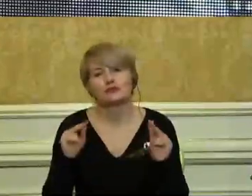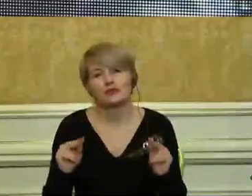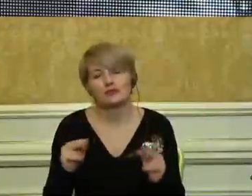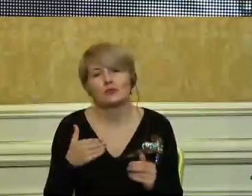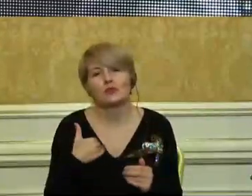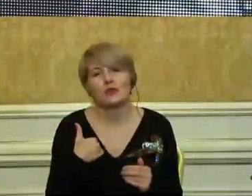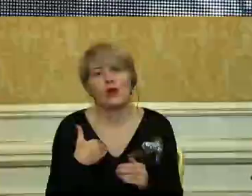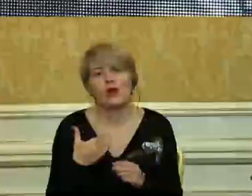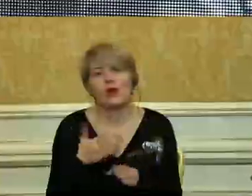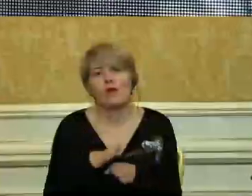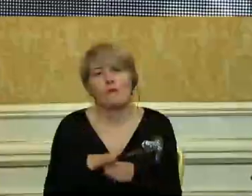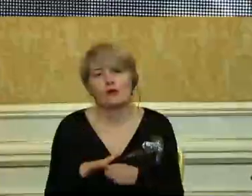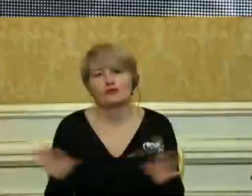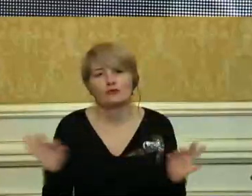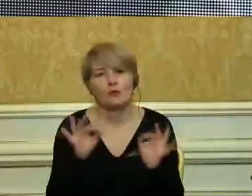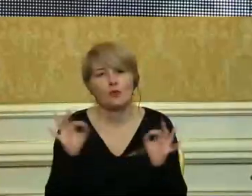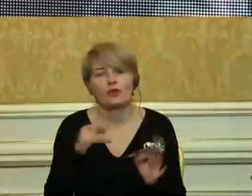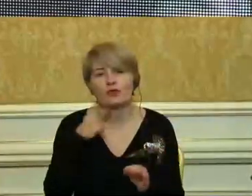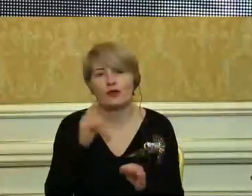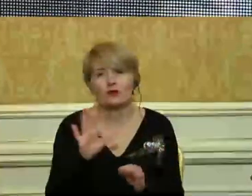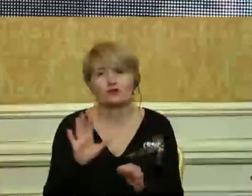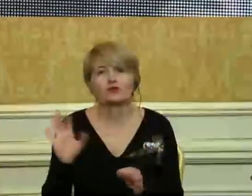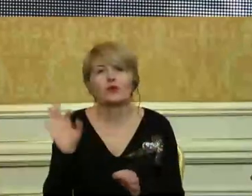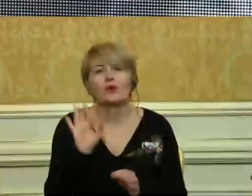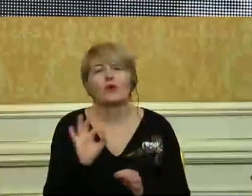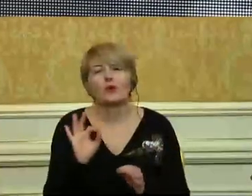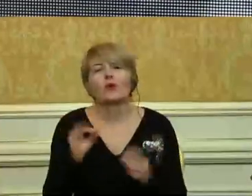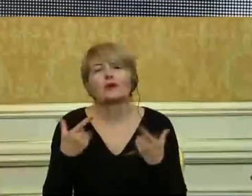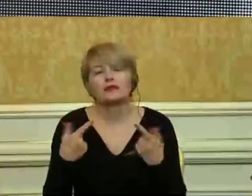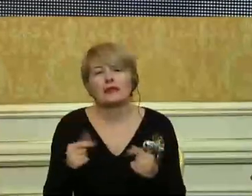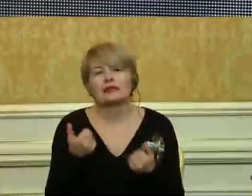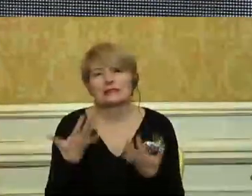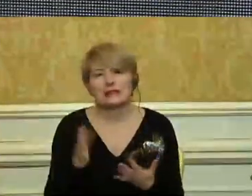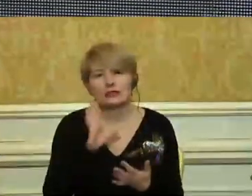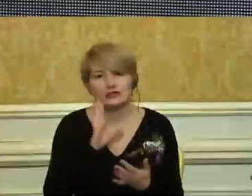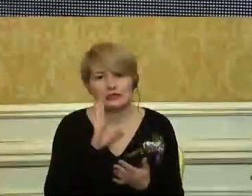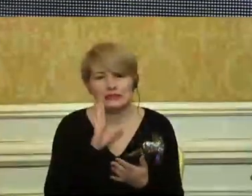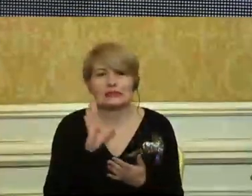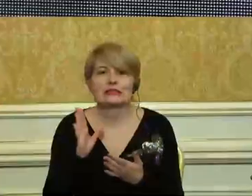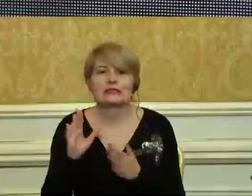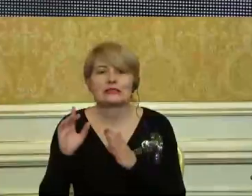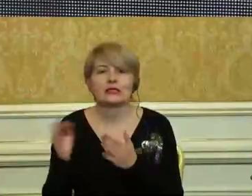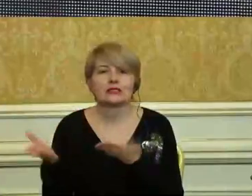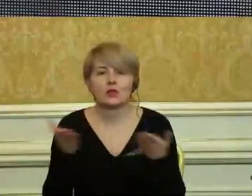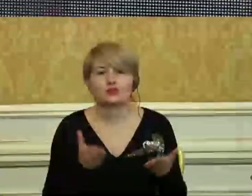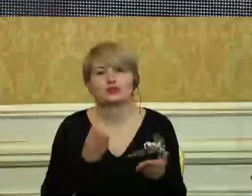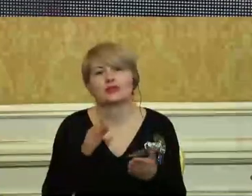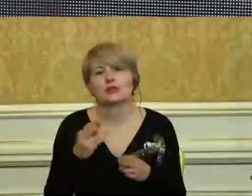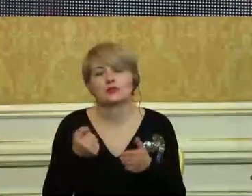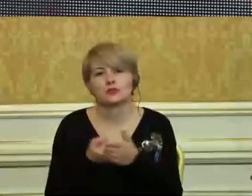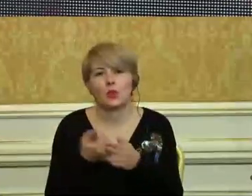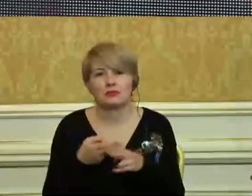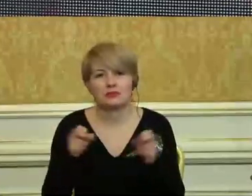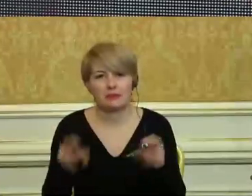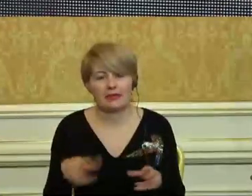talk about the topic of women and security, because I believe firmly that national security is a